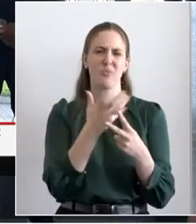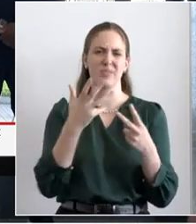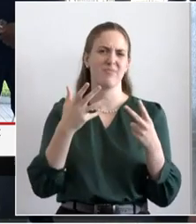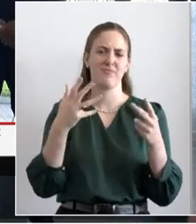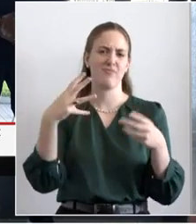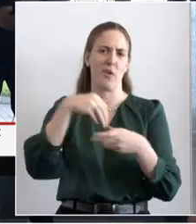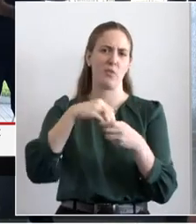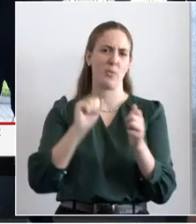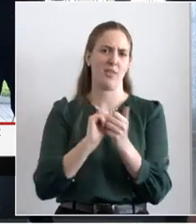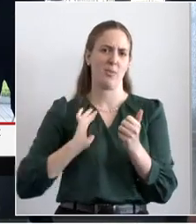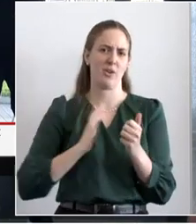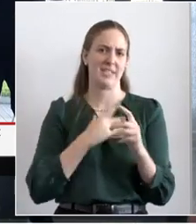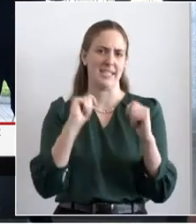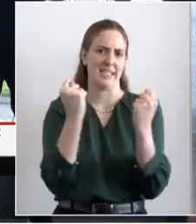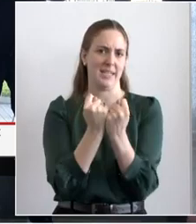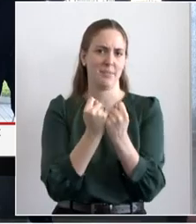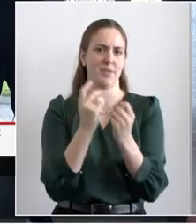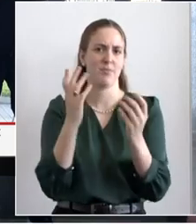campus.